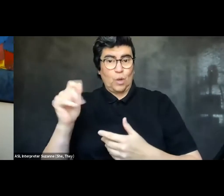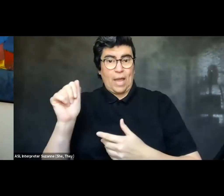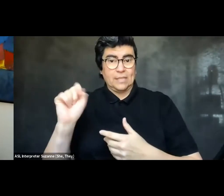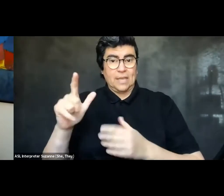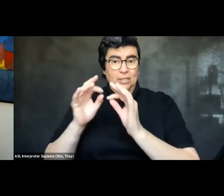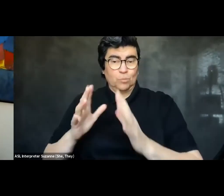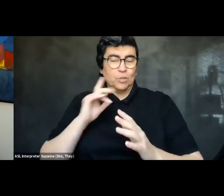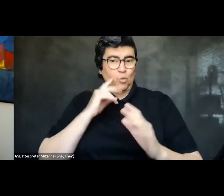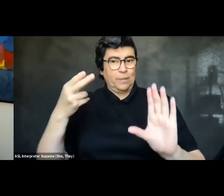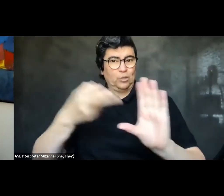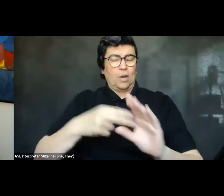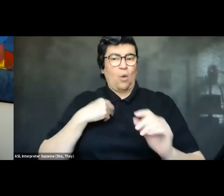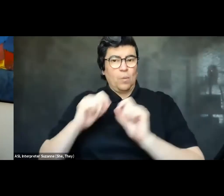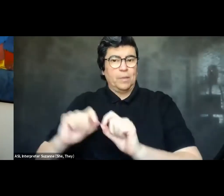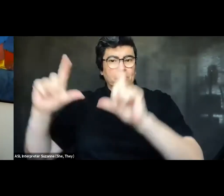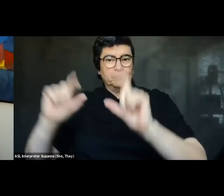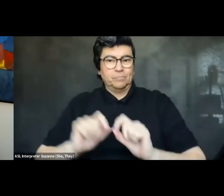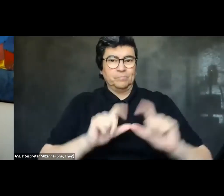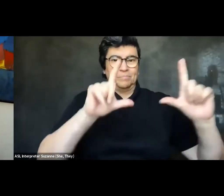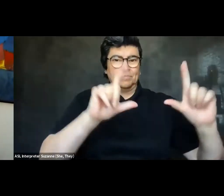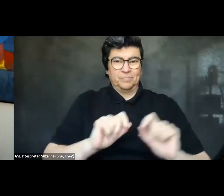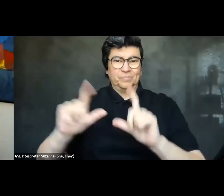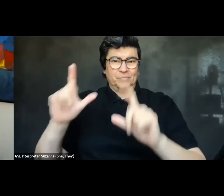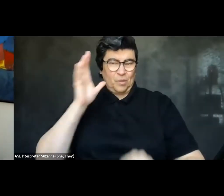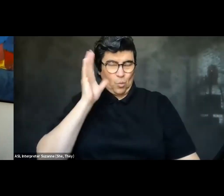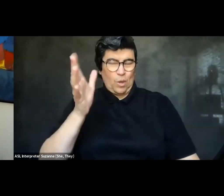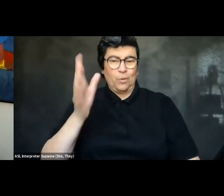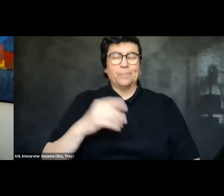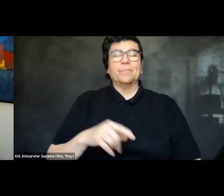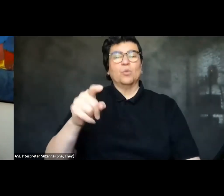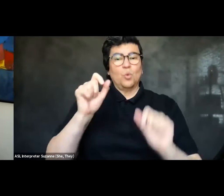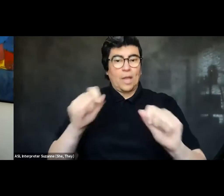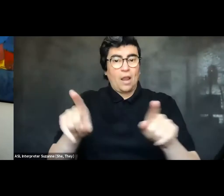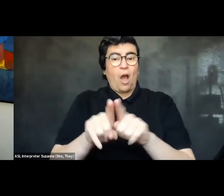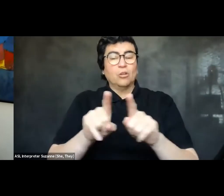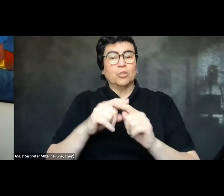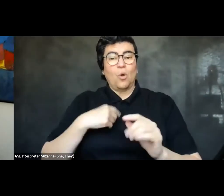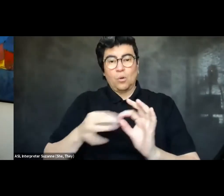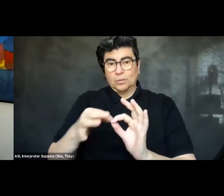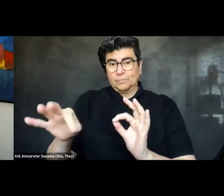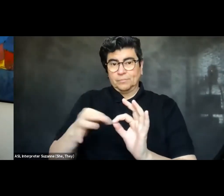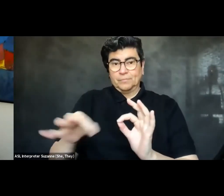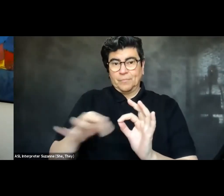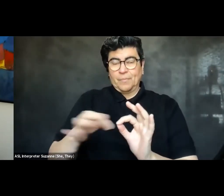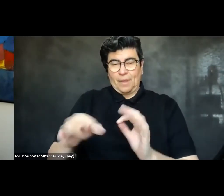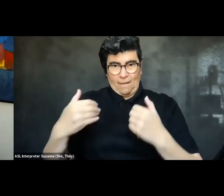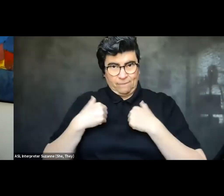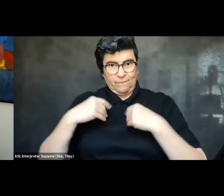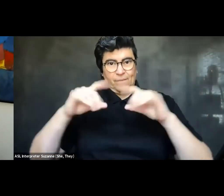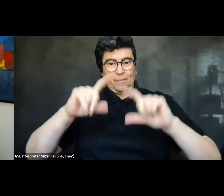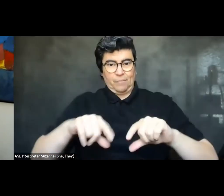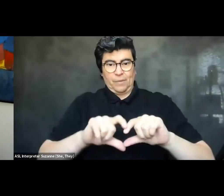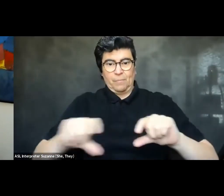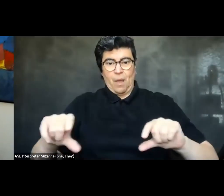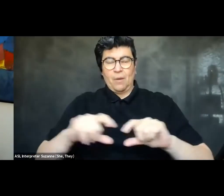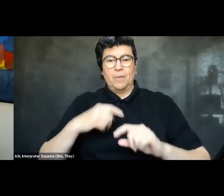joining us and will be appearing alternately on your screen. You can also enable the automatically generated captions by clicking